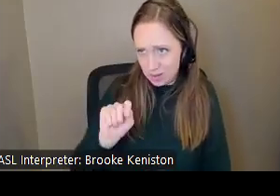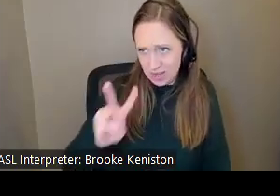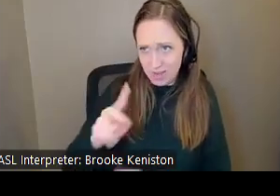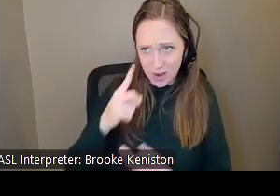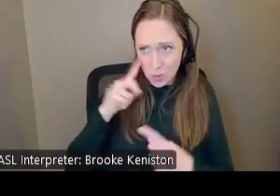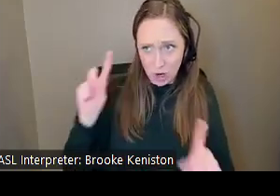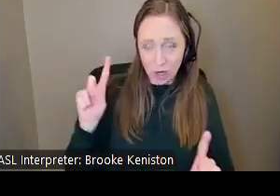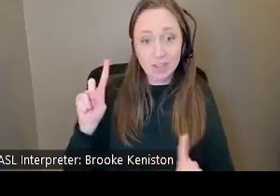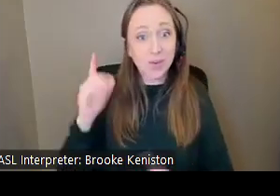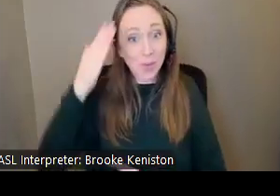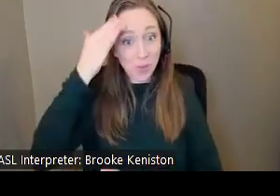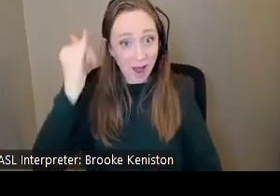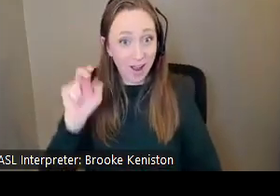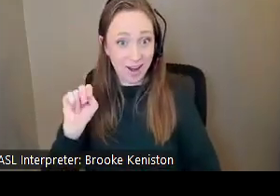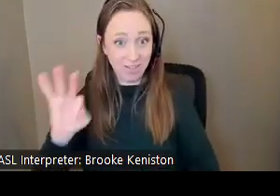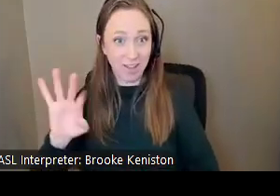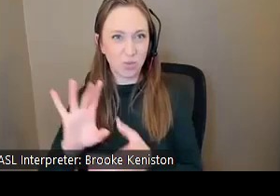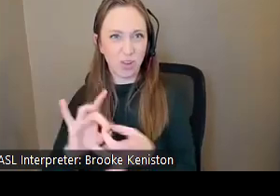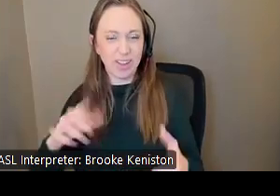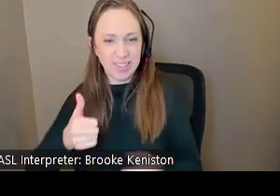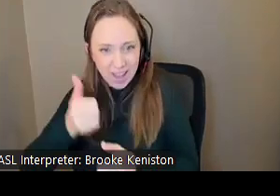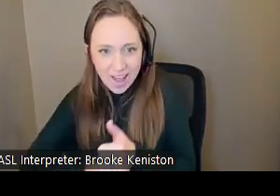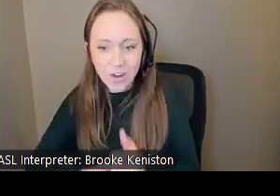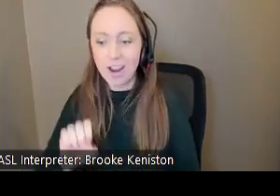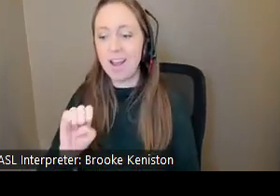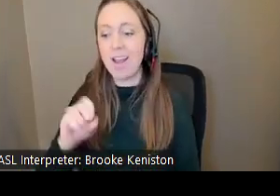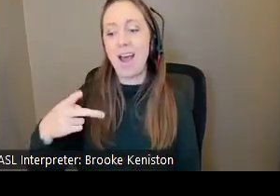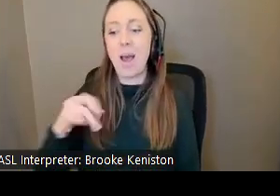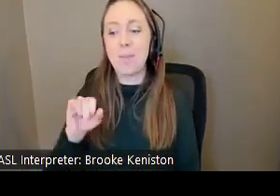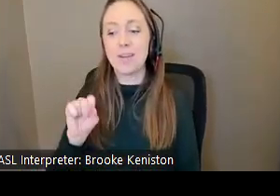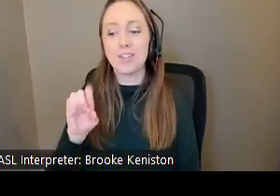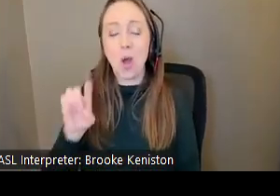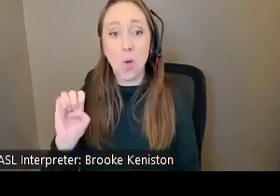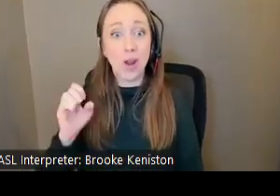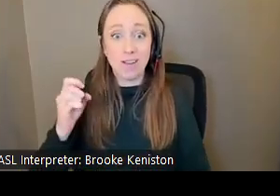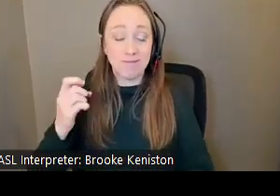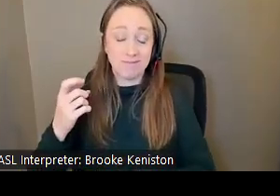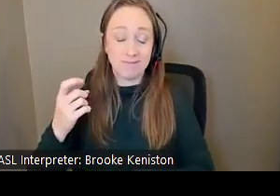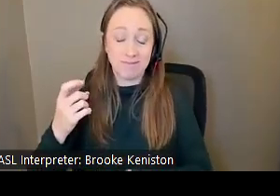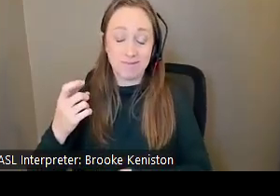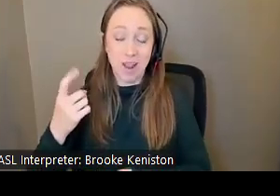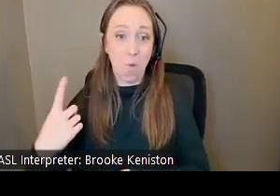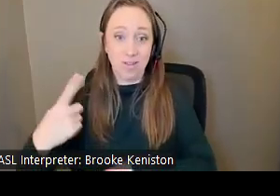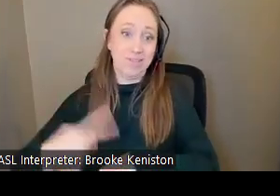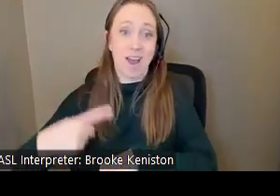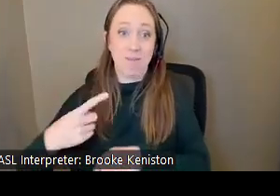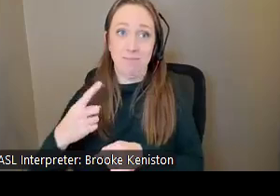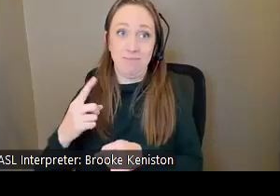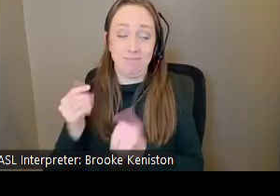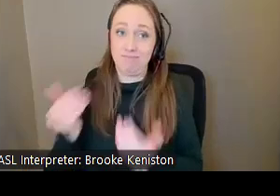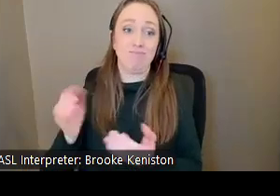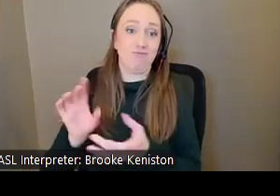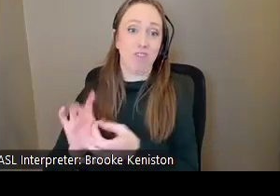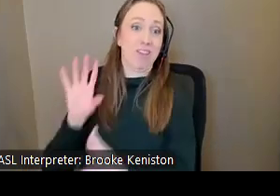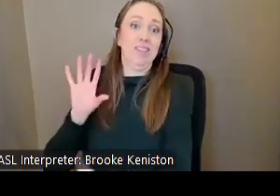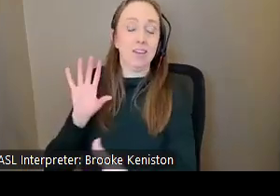episodes in one go. So these are some really daunting moves on their part. They were acting ahead